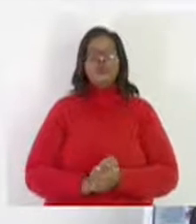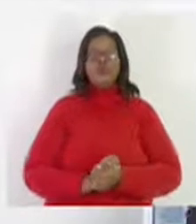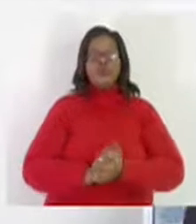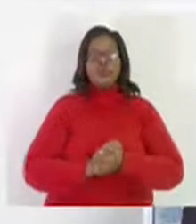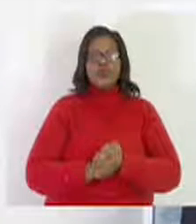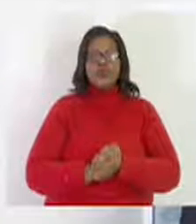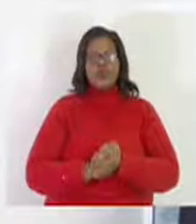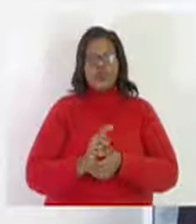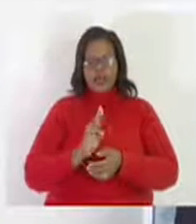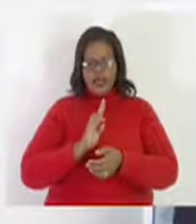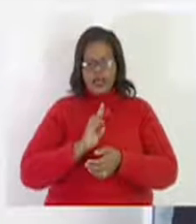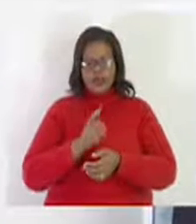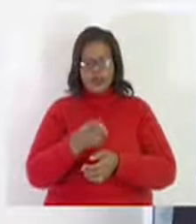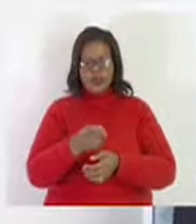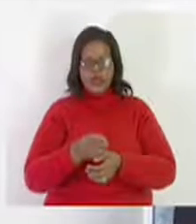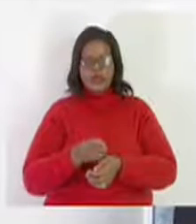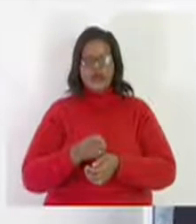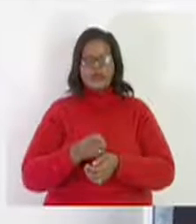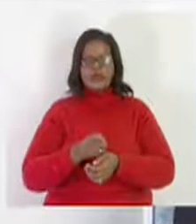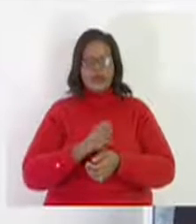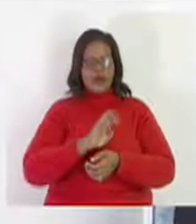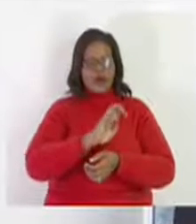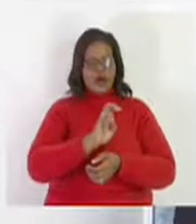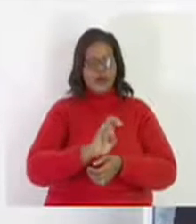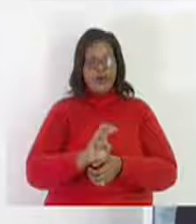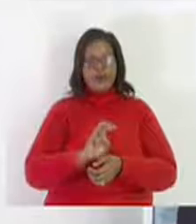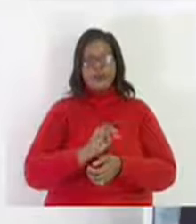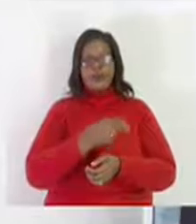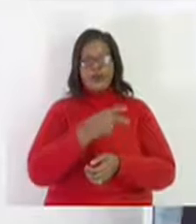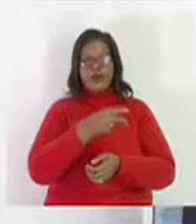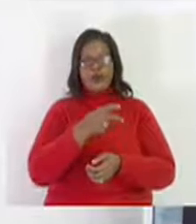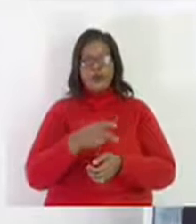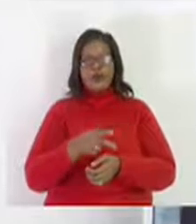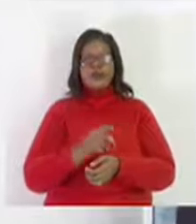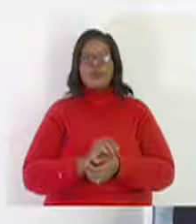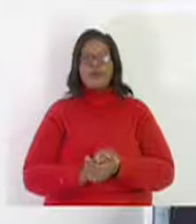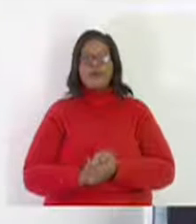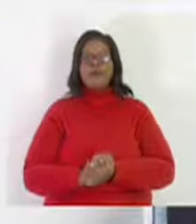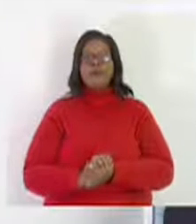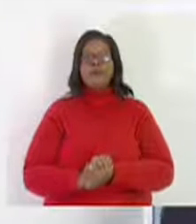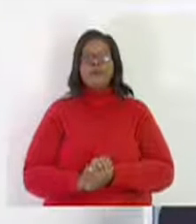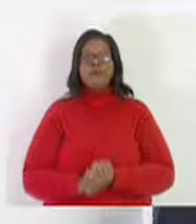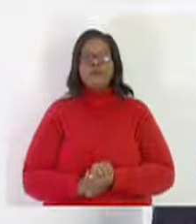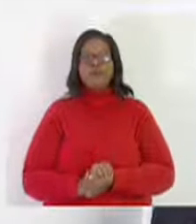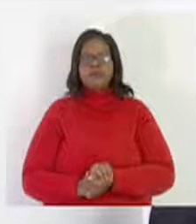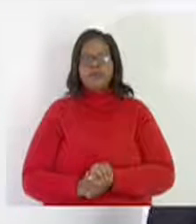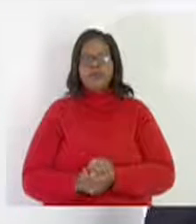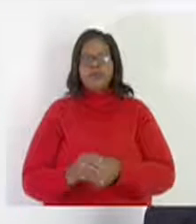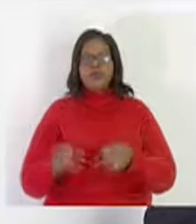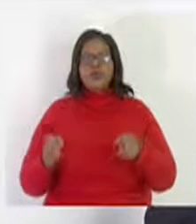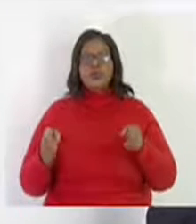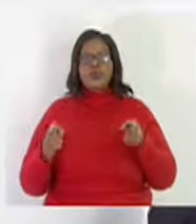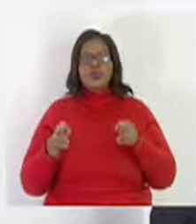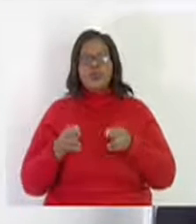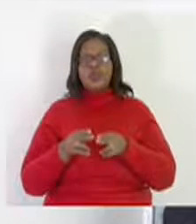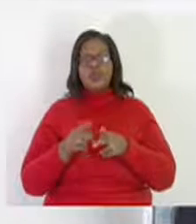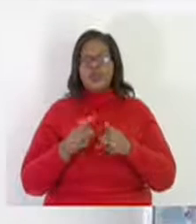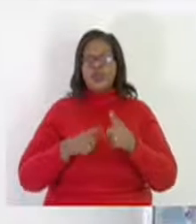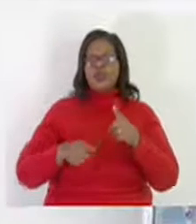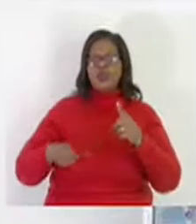1,000. So in short, when it comes to rounding